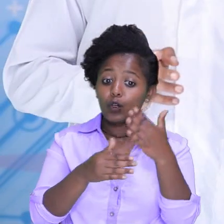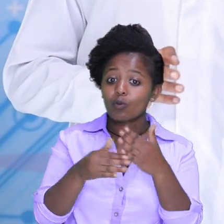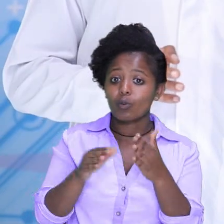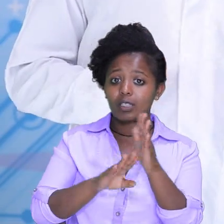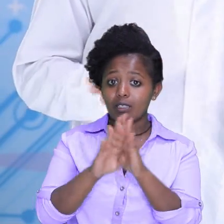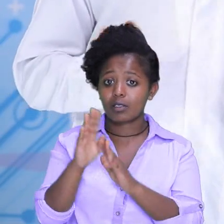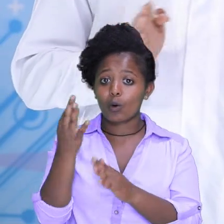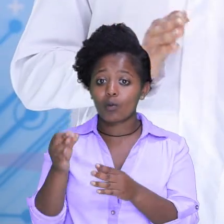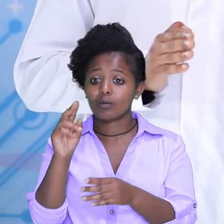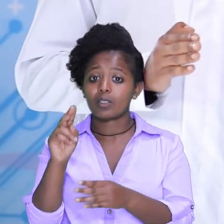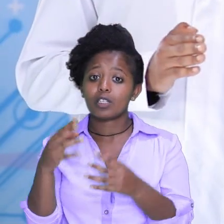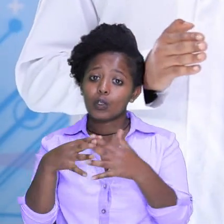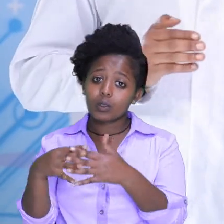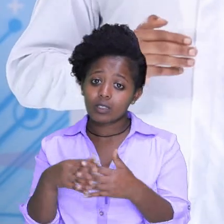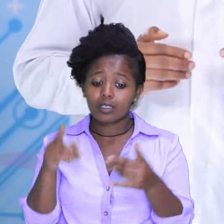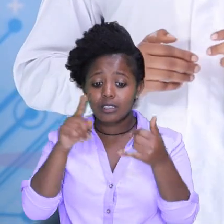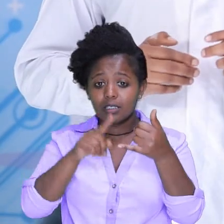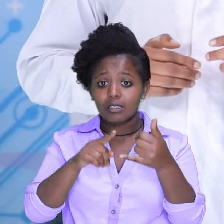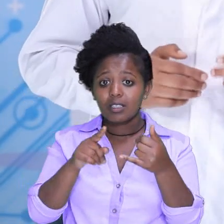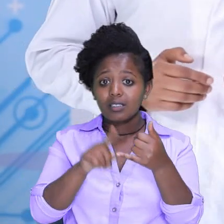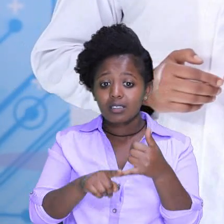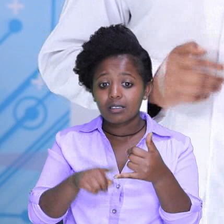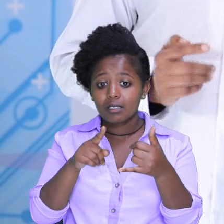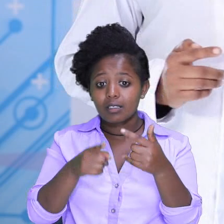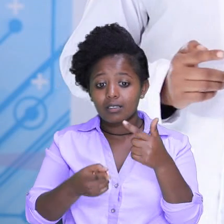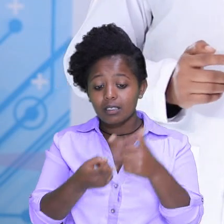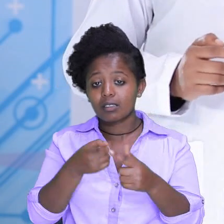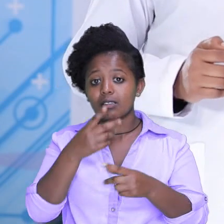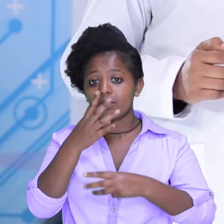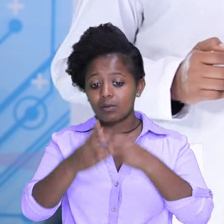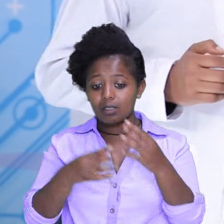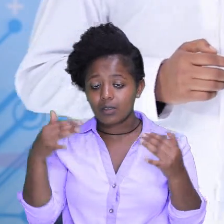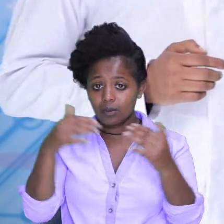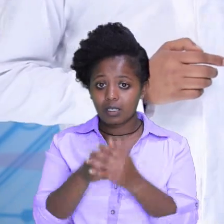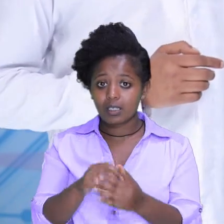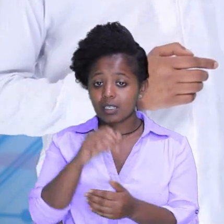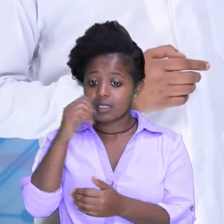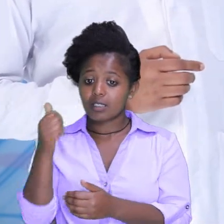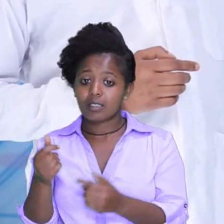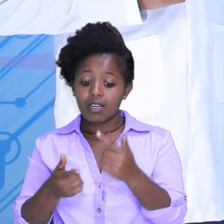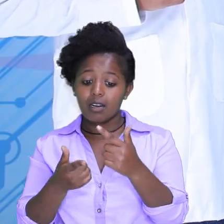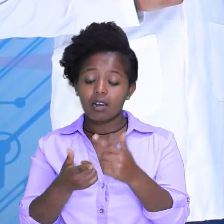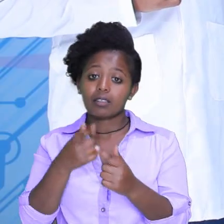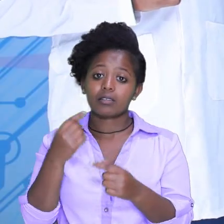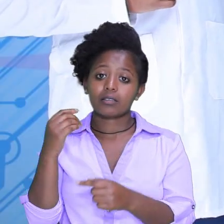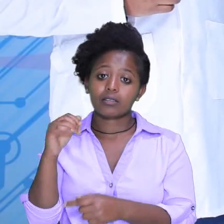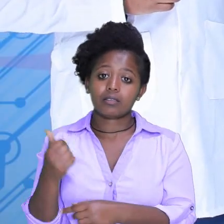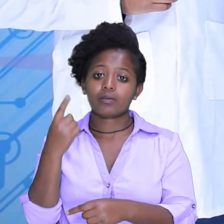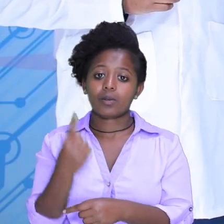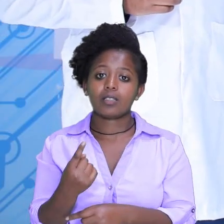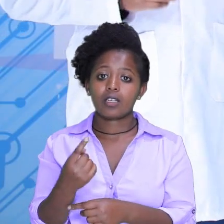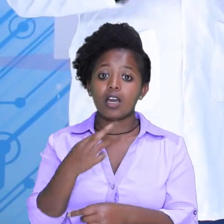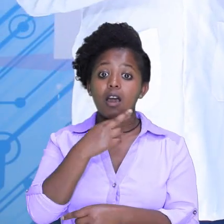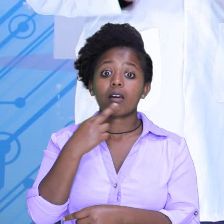USA since the end of Second World War. Student, the next one, Russia.